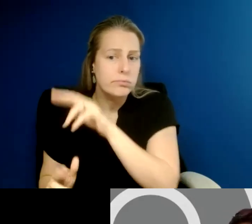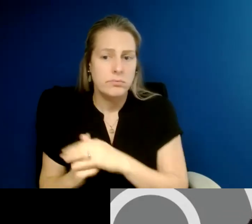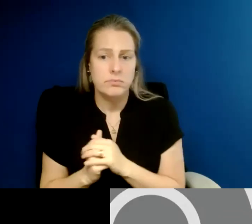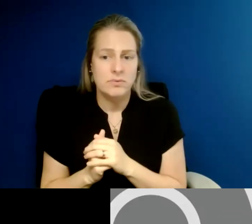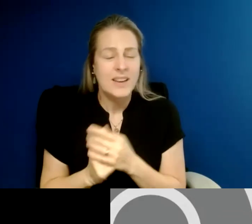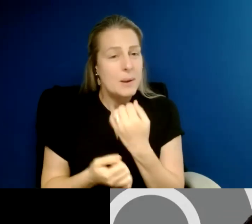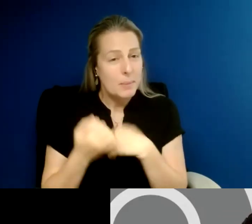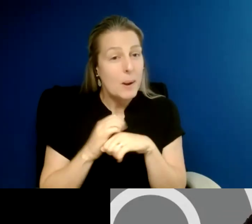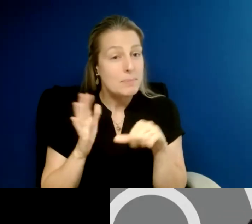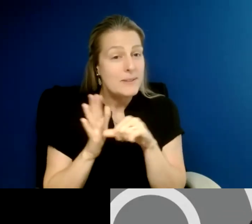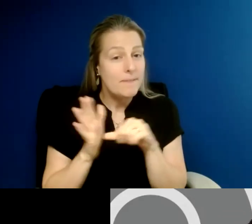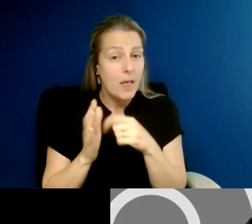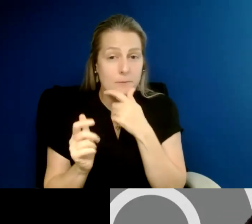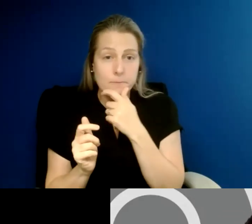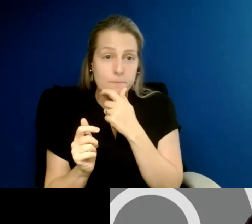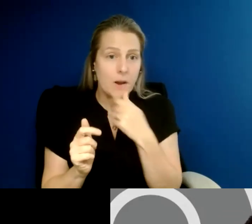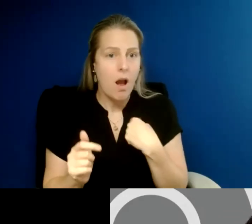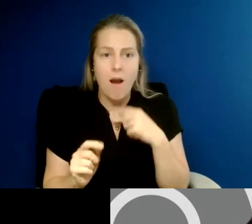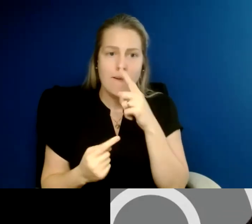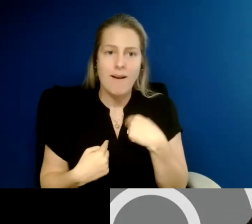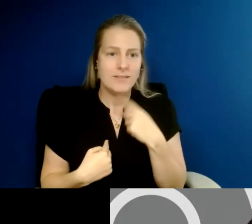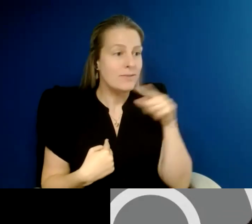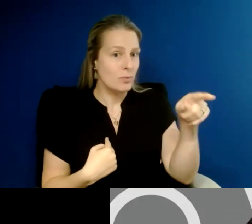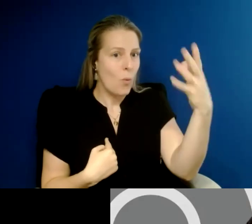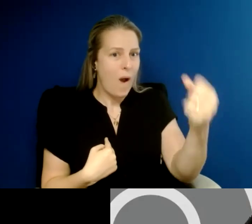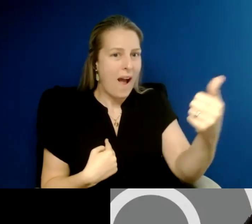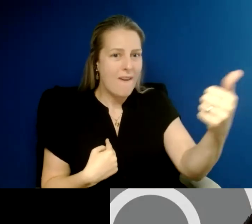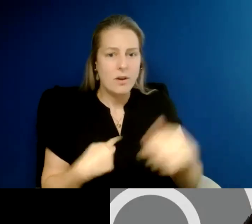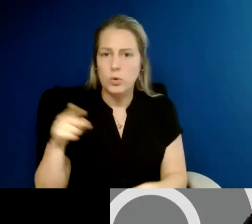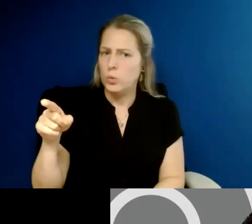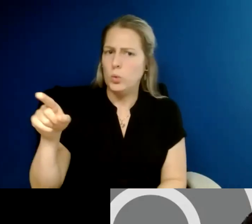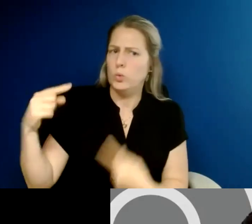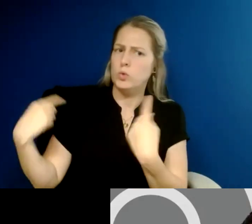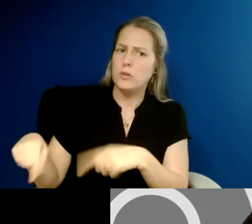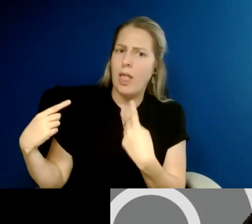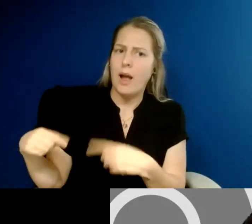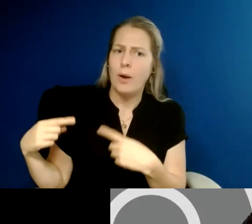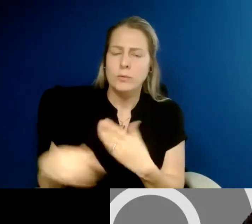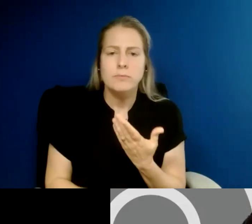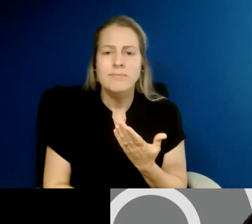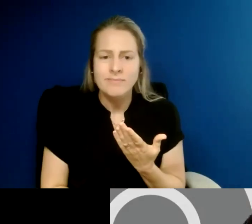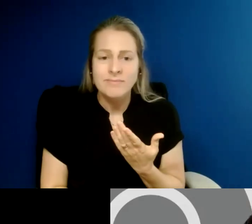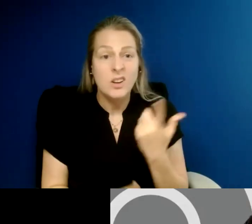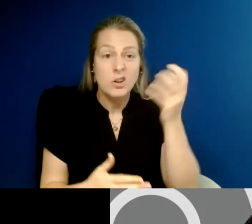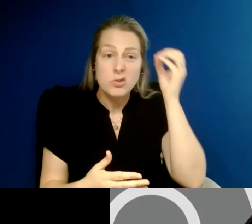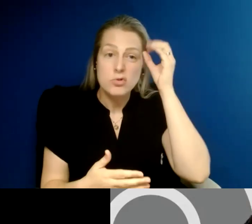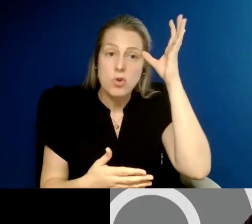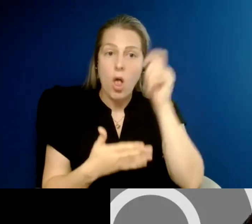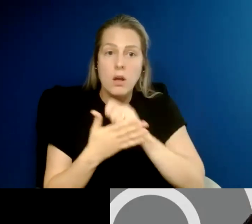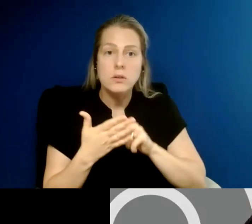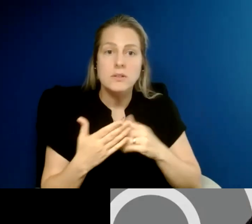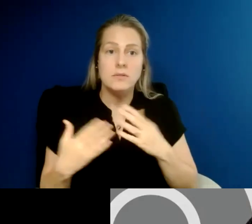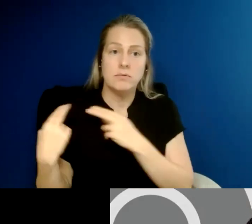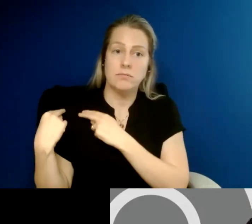I wouldn't position myself as somebody saying that country can have GDP growth and that country can't. I warmly welcome scholars in that space to start setting out